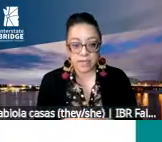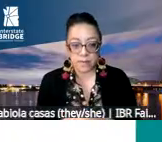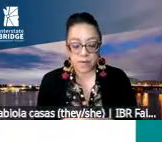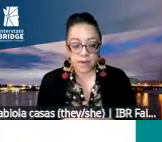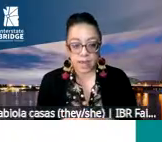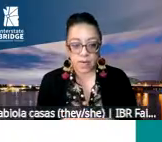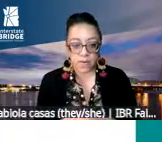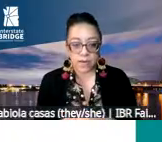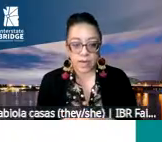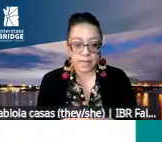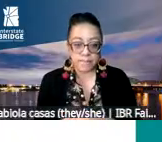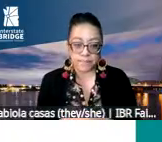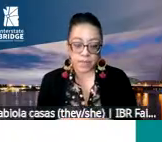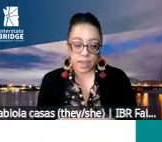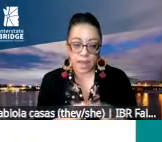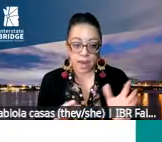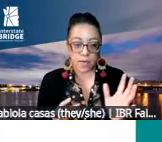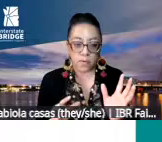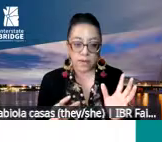to think about